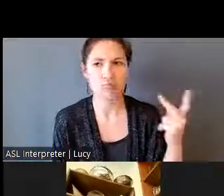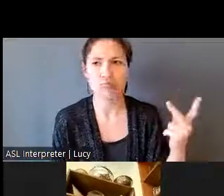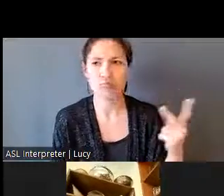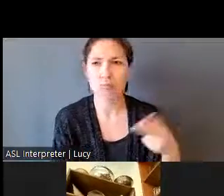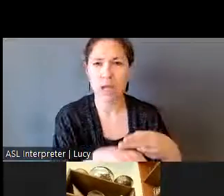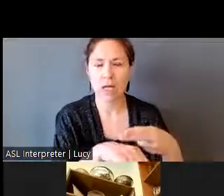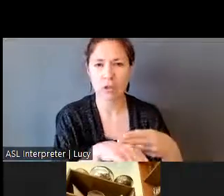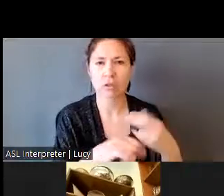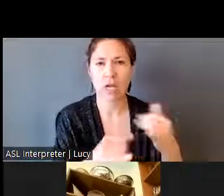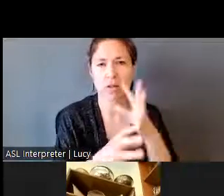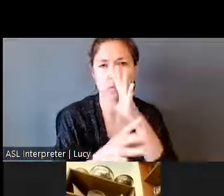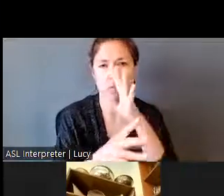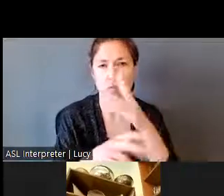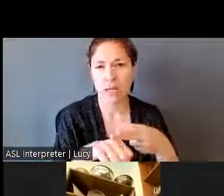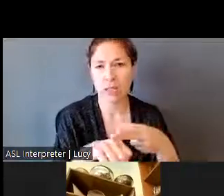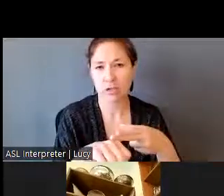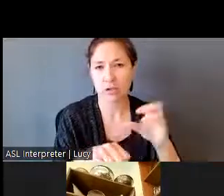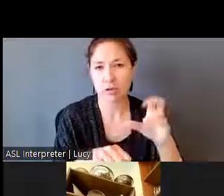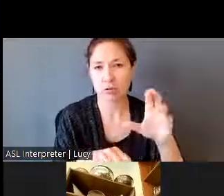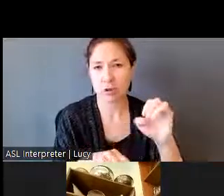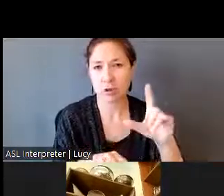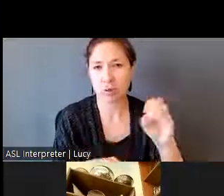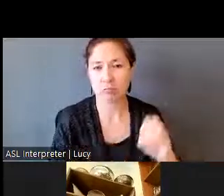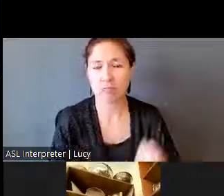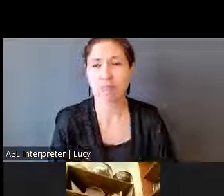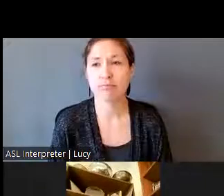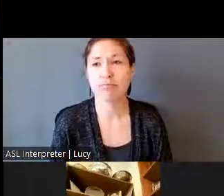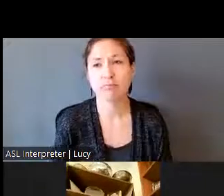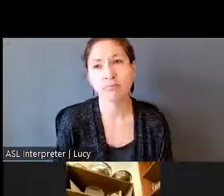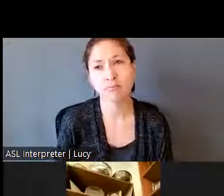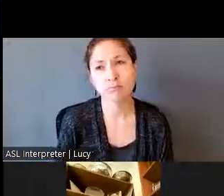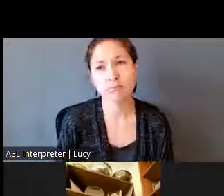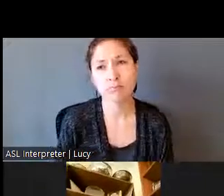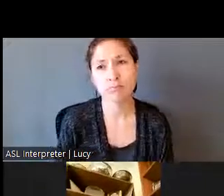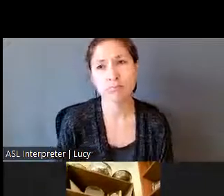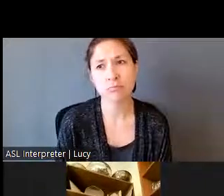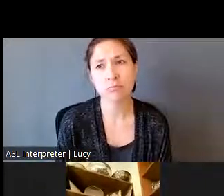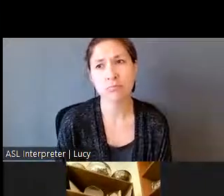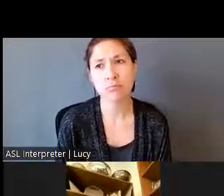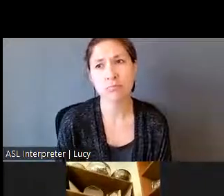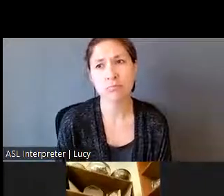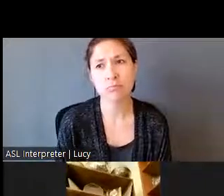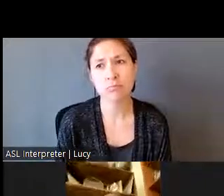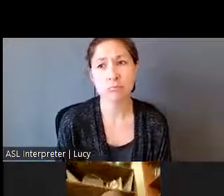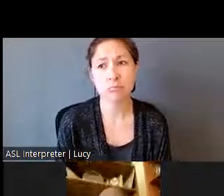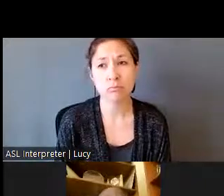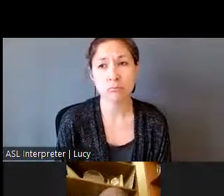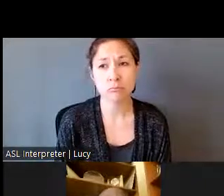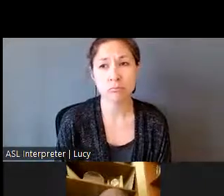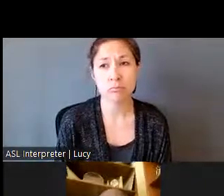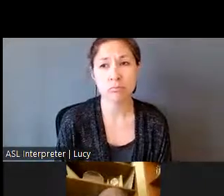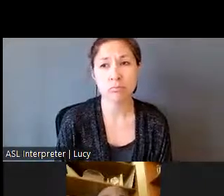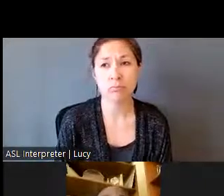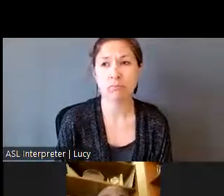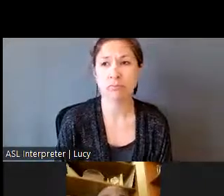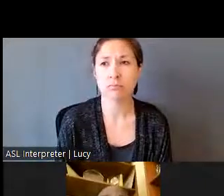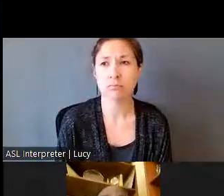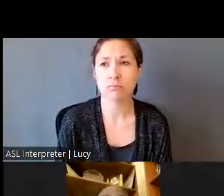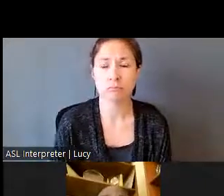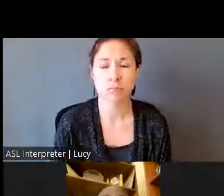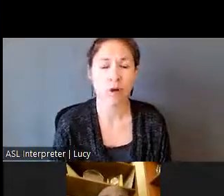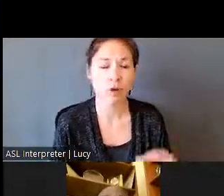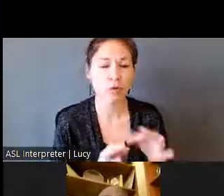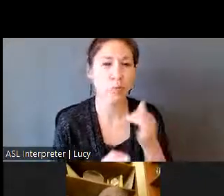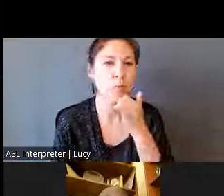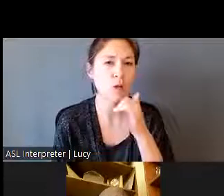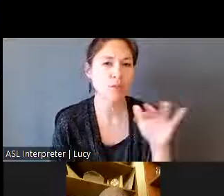contrôle bas, dans partie en bas écran, et puis cliquez sur interprétation. Après ça, cliquez sur langue que vous avez entendu.